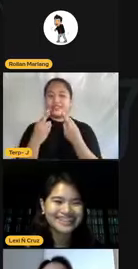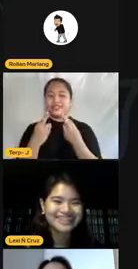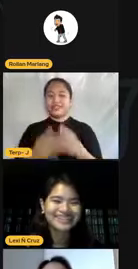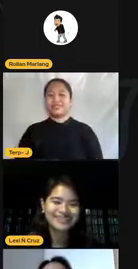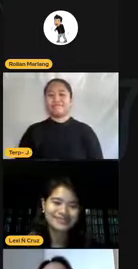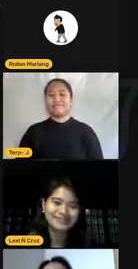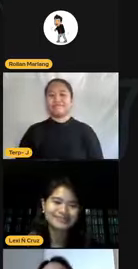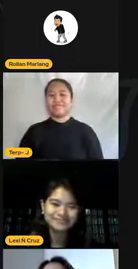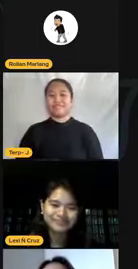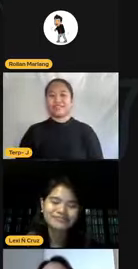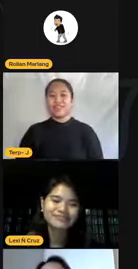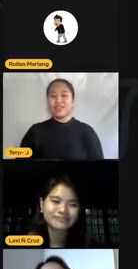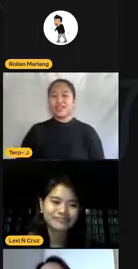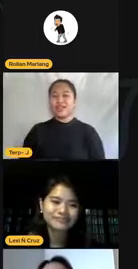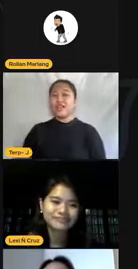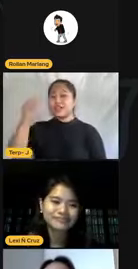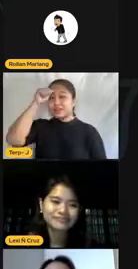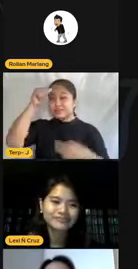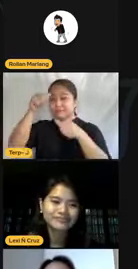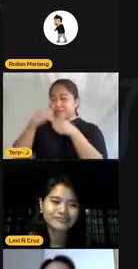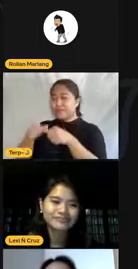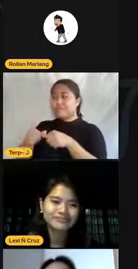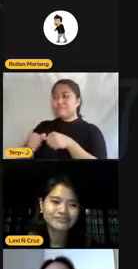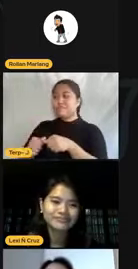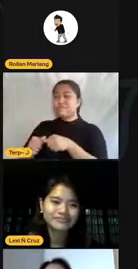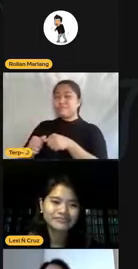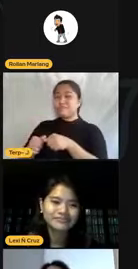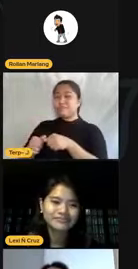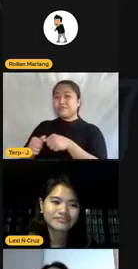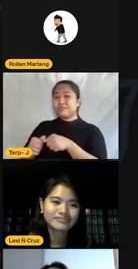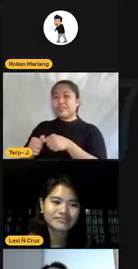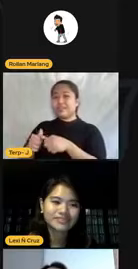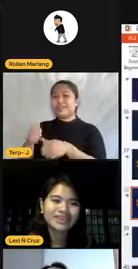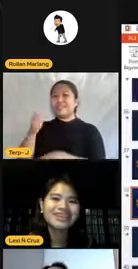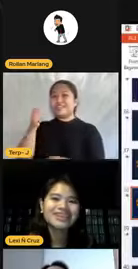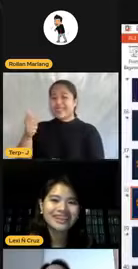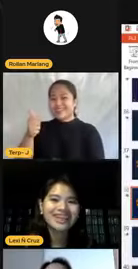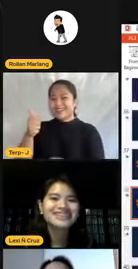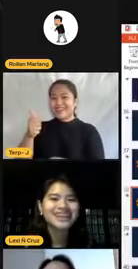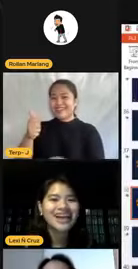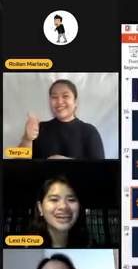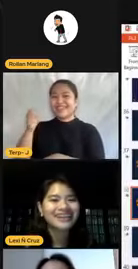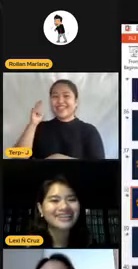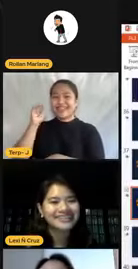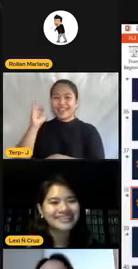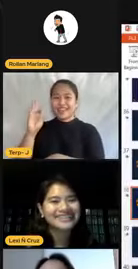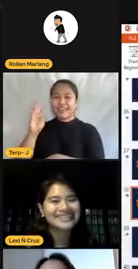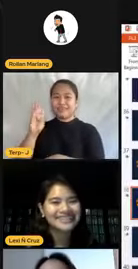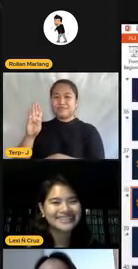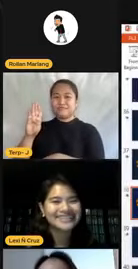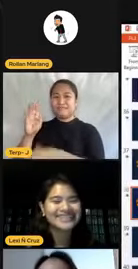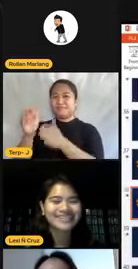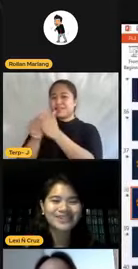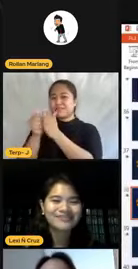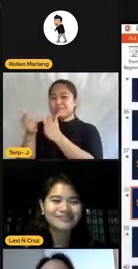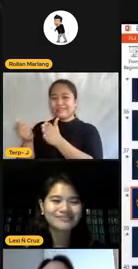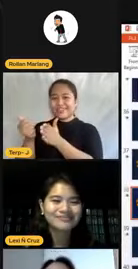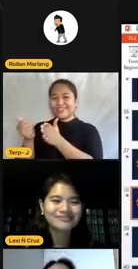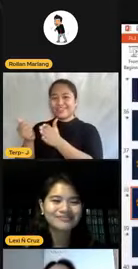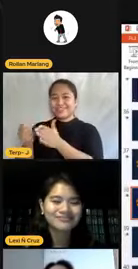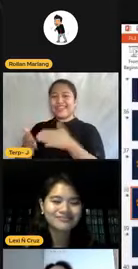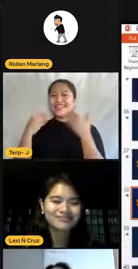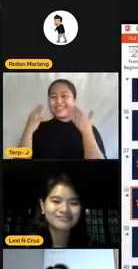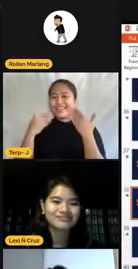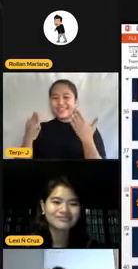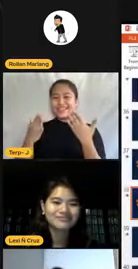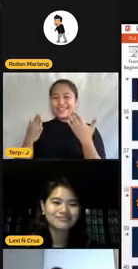7. Yeah, so don't forget to like the Facebook page of Hands in Inclusion. Yes. So thank you so